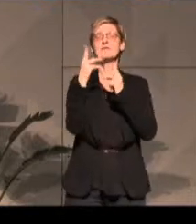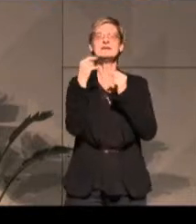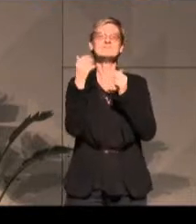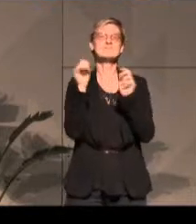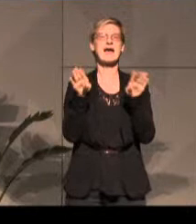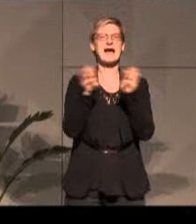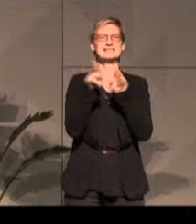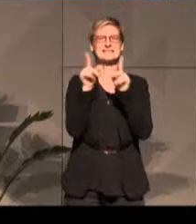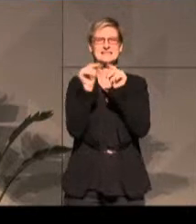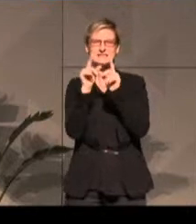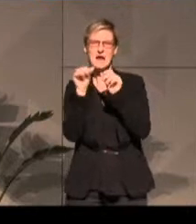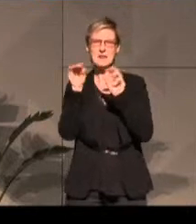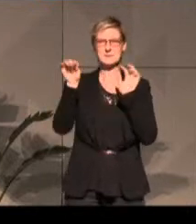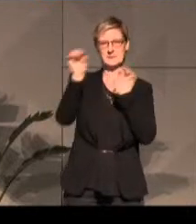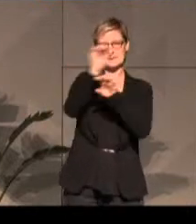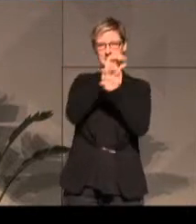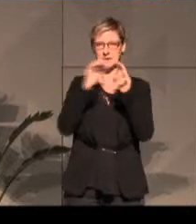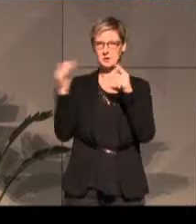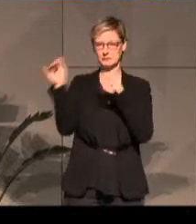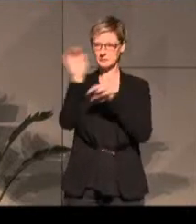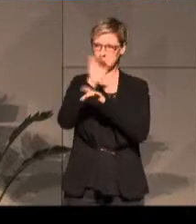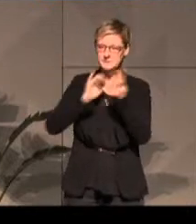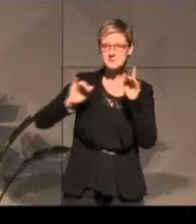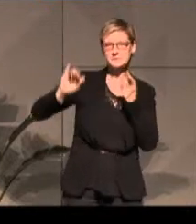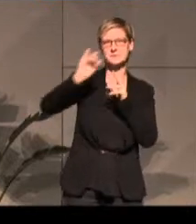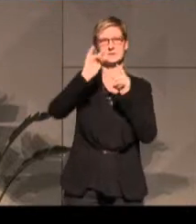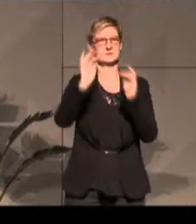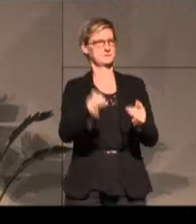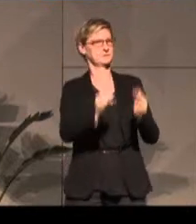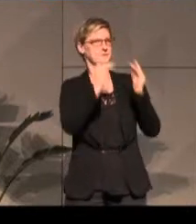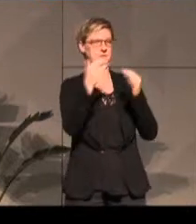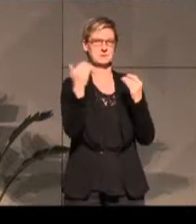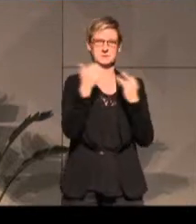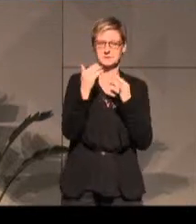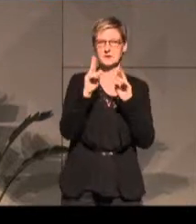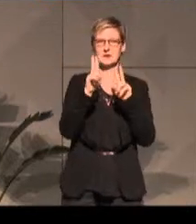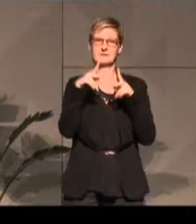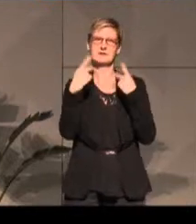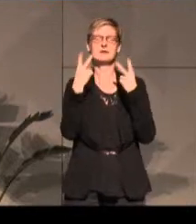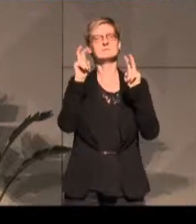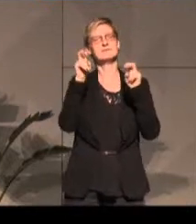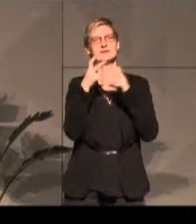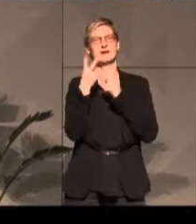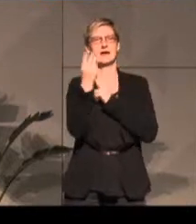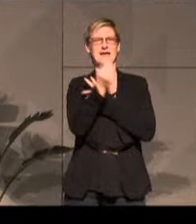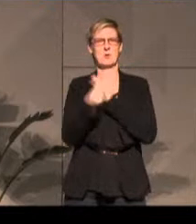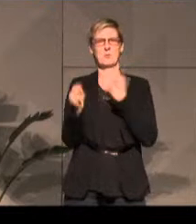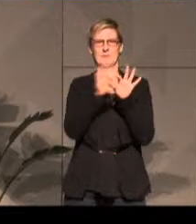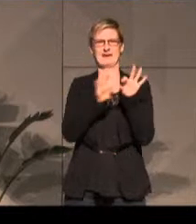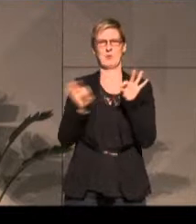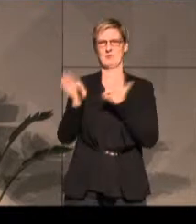There are lots of ice crystals in the air. This is a phenomenon that you see very frequently